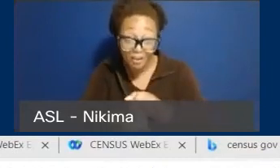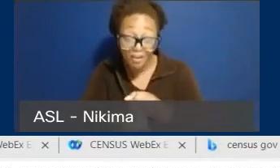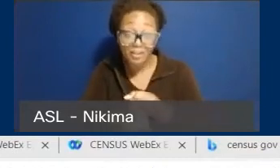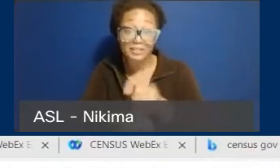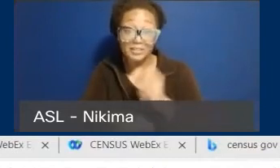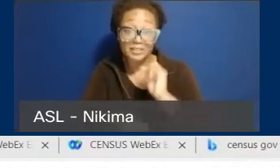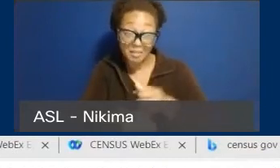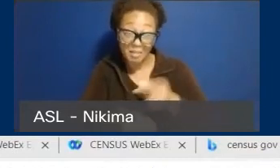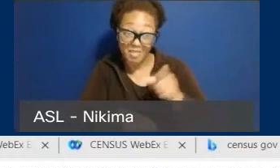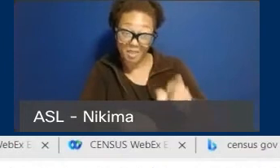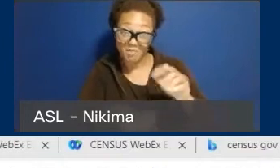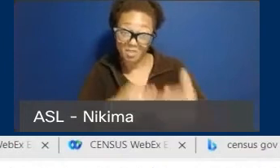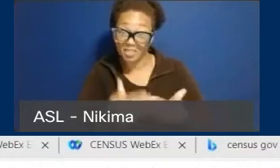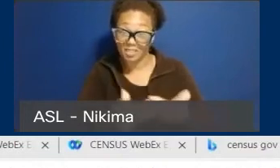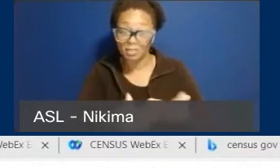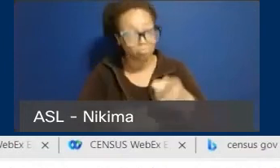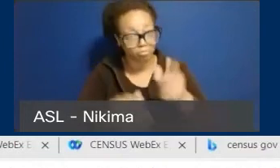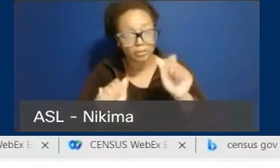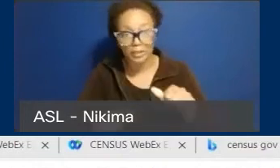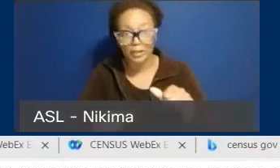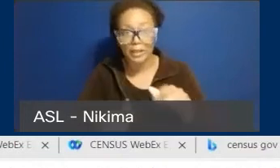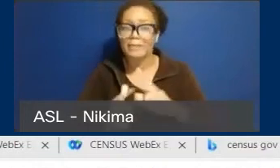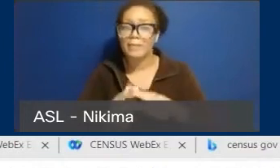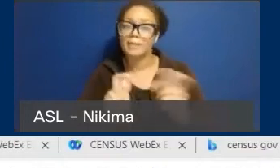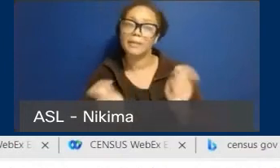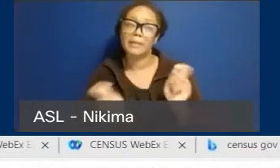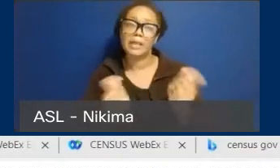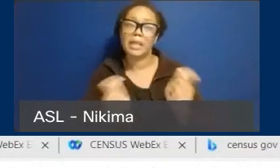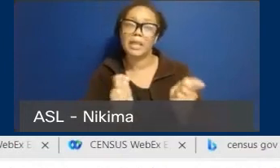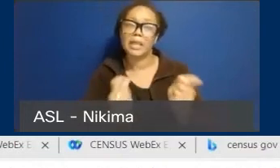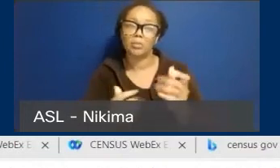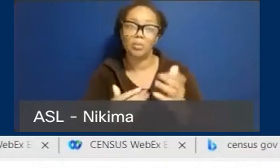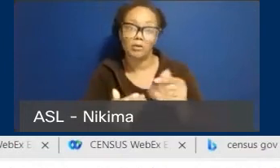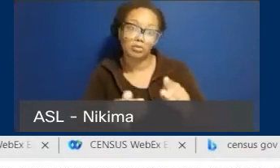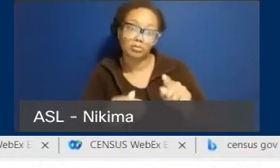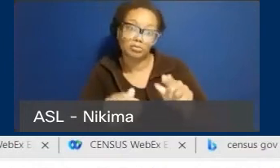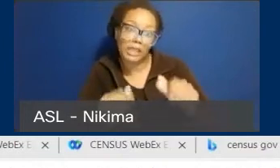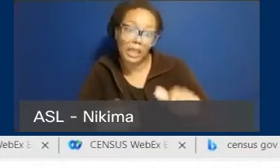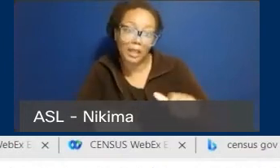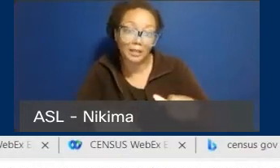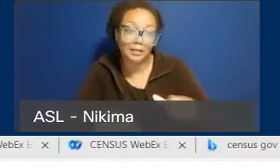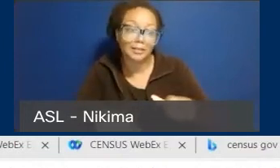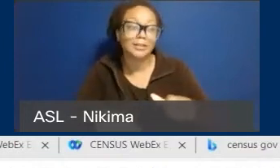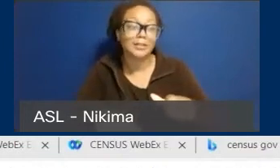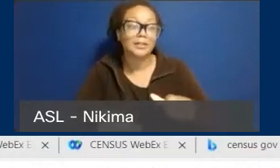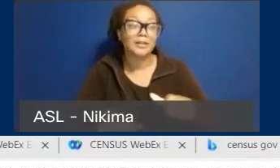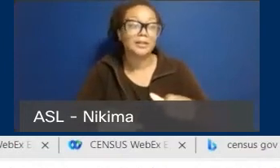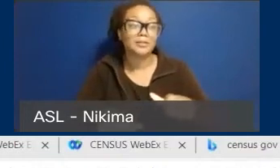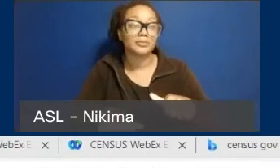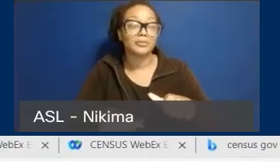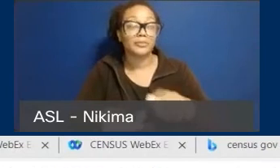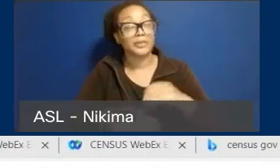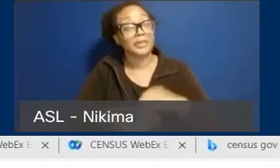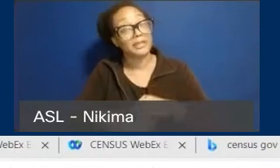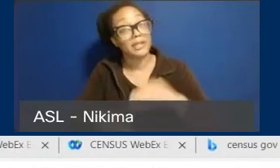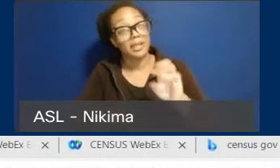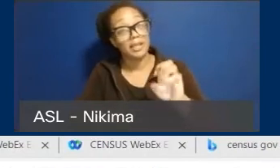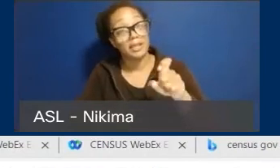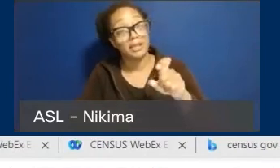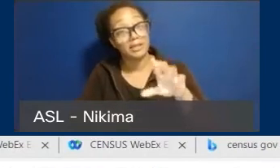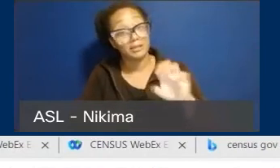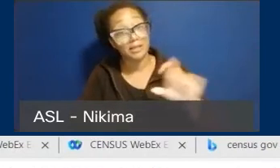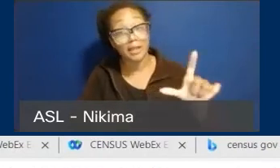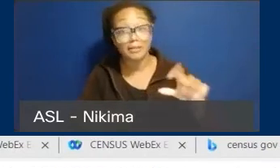do all of the manipulations that you are able to do in Excel. So you have